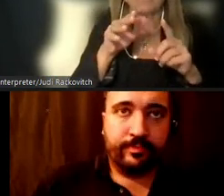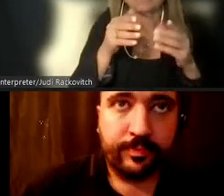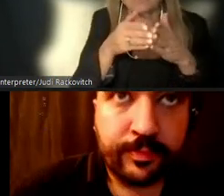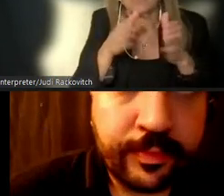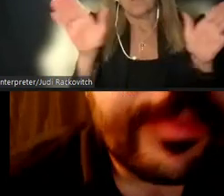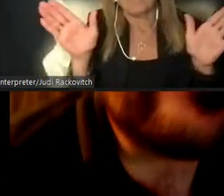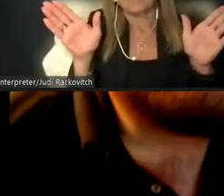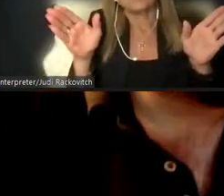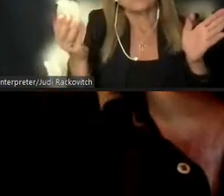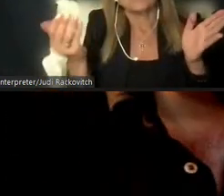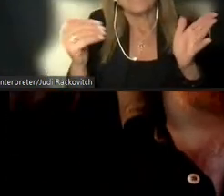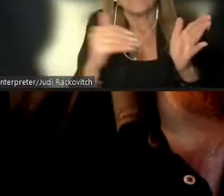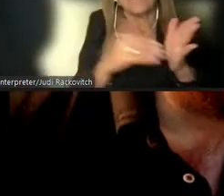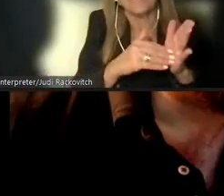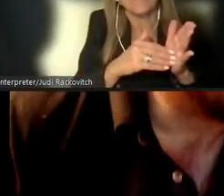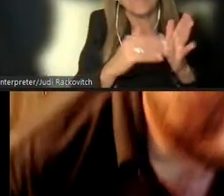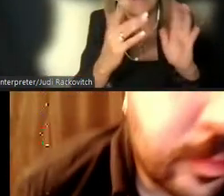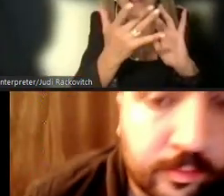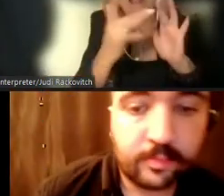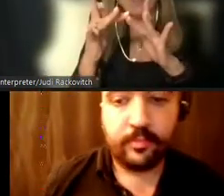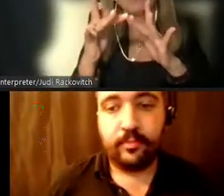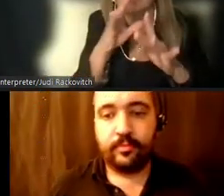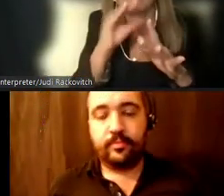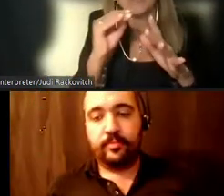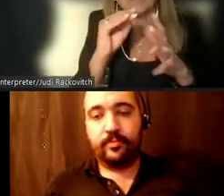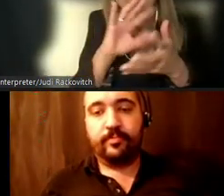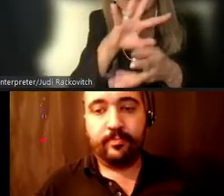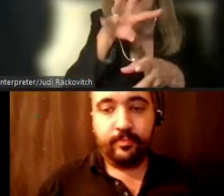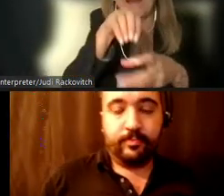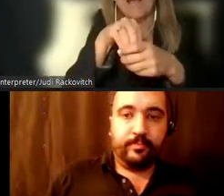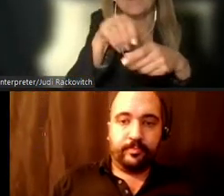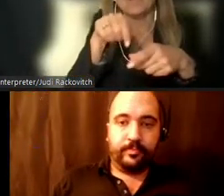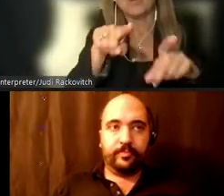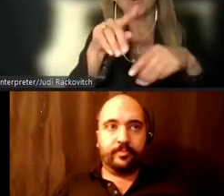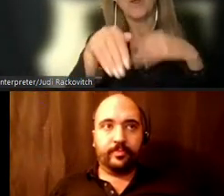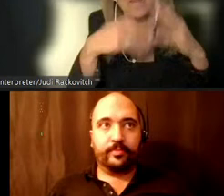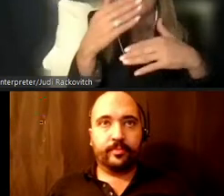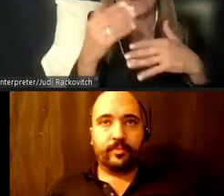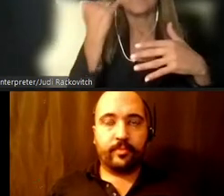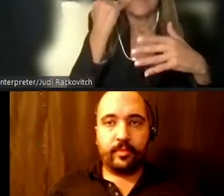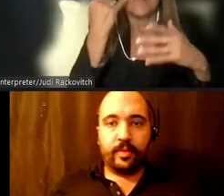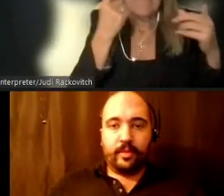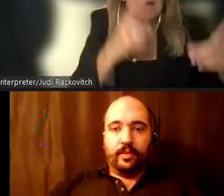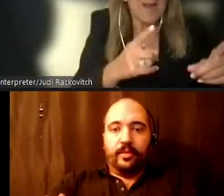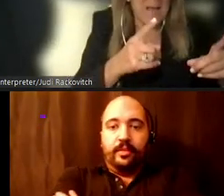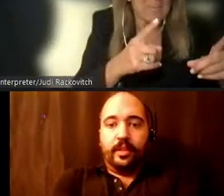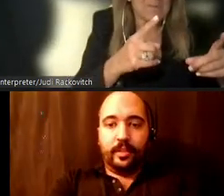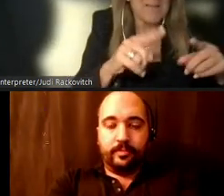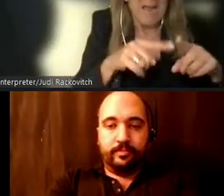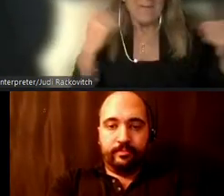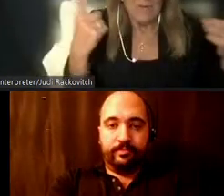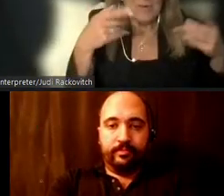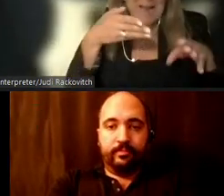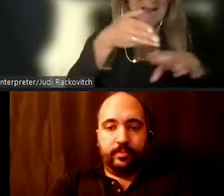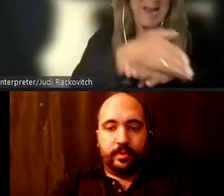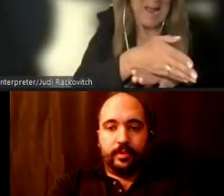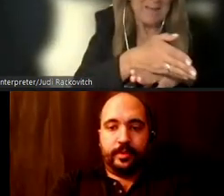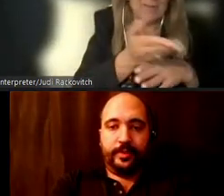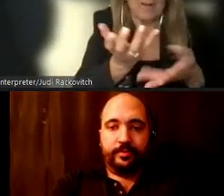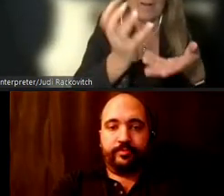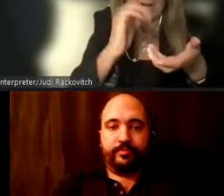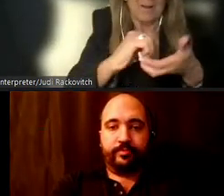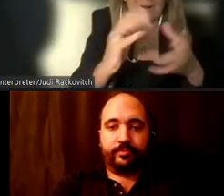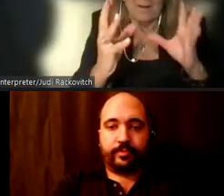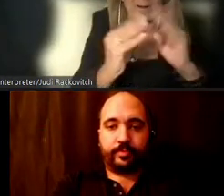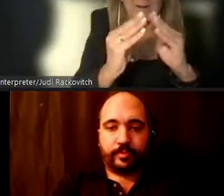outreach and engagement during that process. If the effects remain adverse after mitigation, we identify disproportionately high and adverse